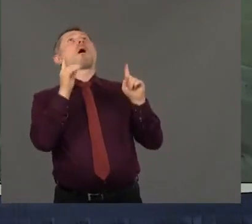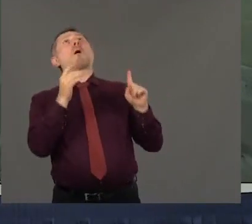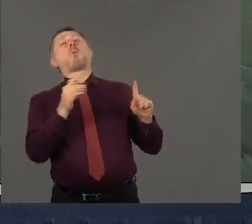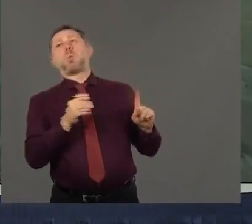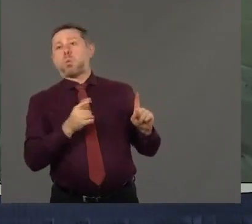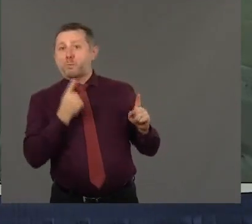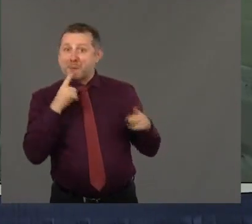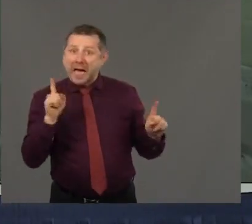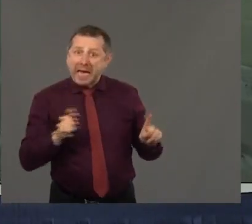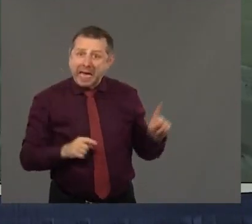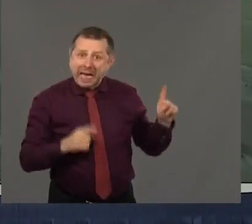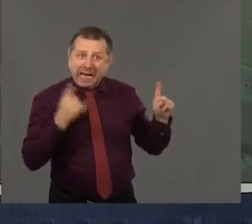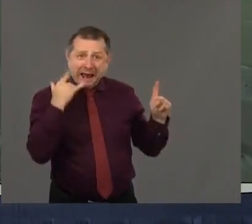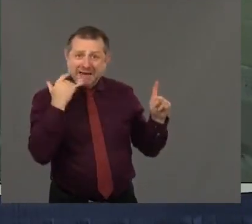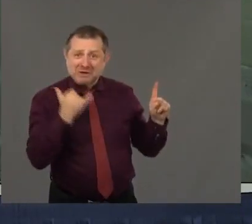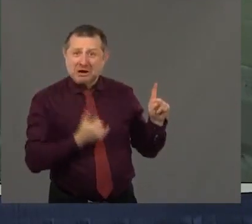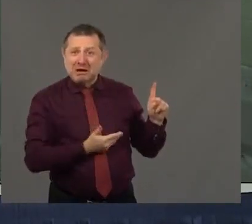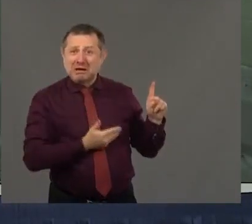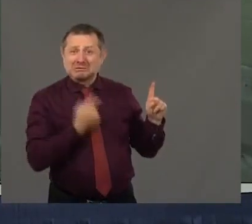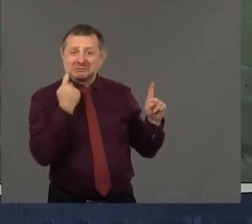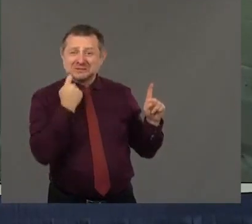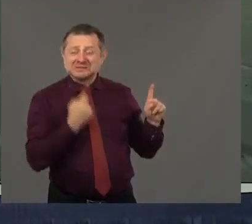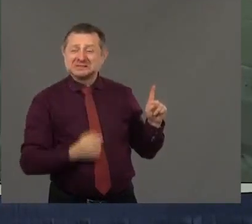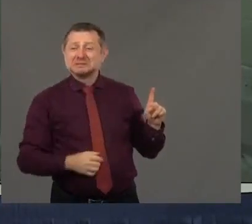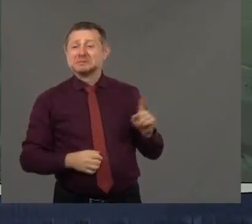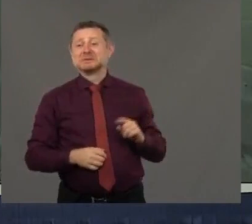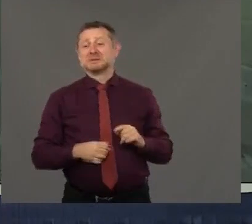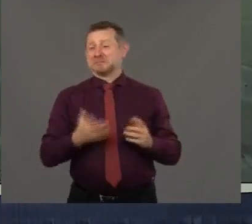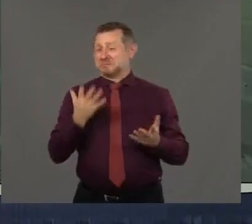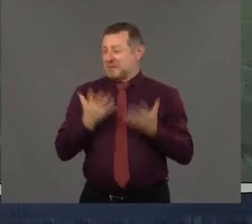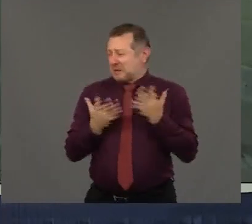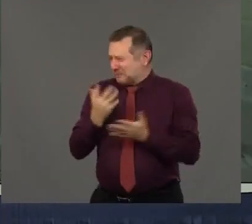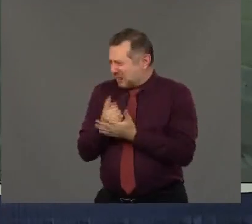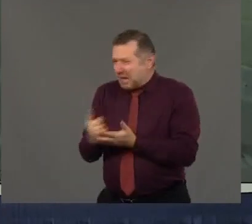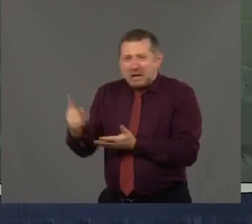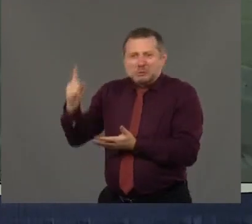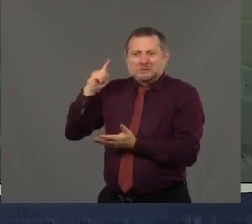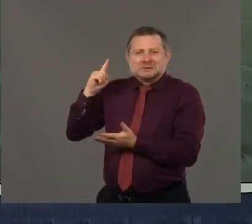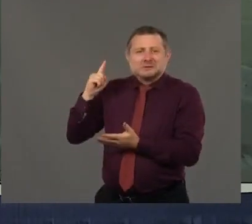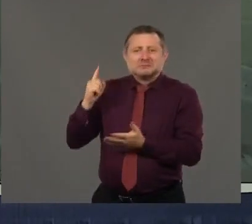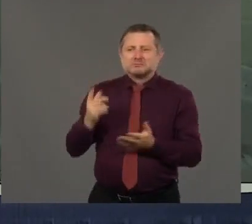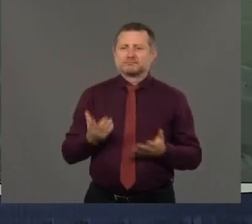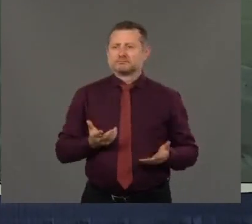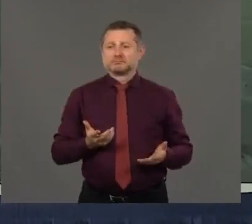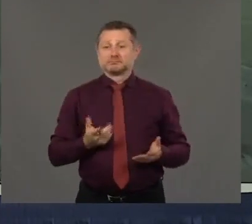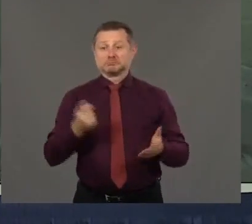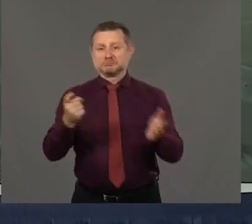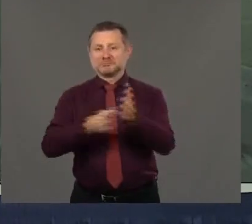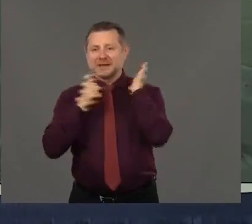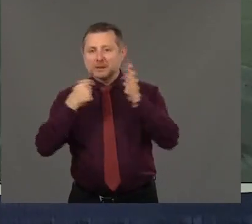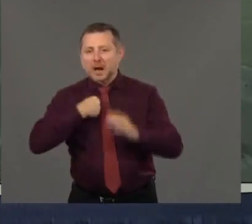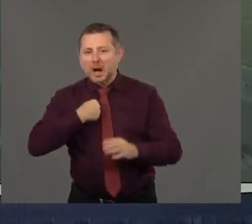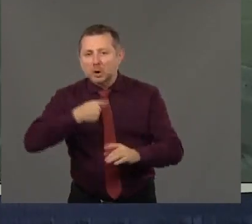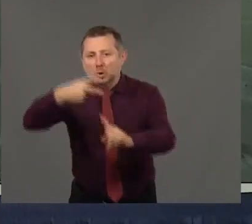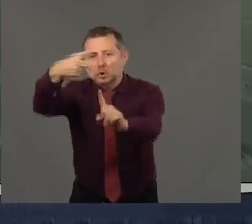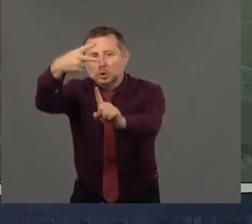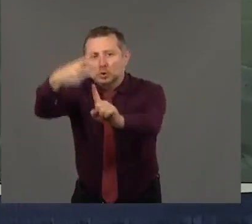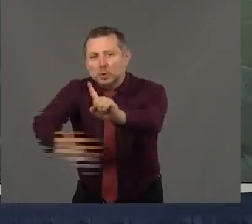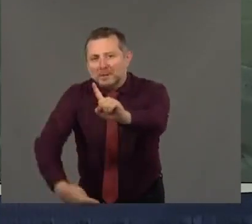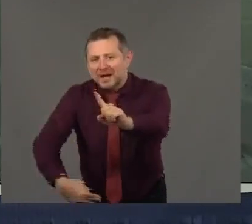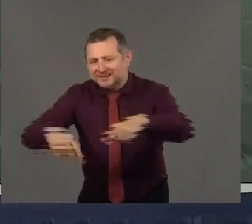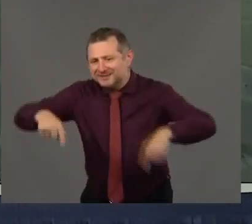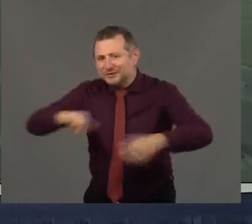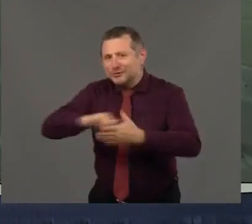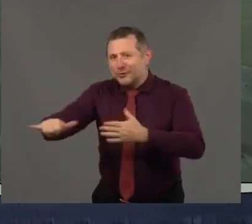ago, literally. I think it was even last week. We were doing this 2 months ago. And this